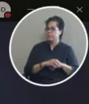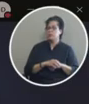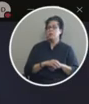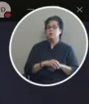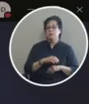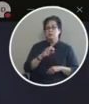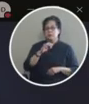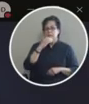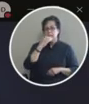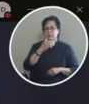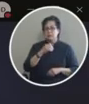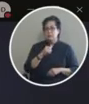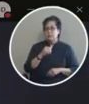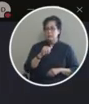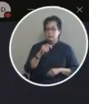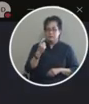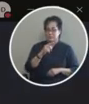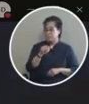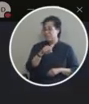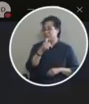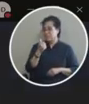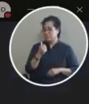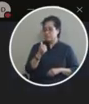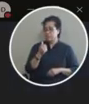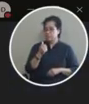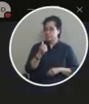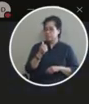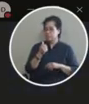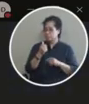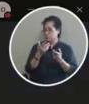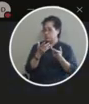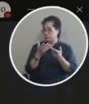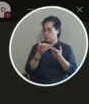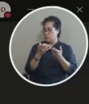Thank you. Is there anyone else on the line?